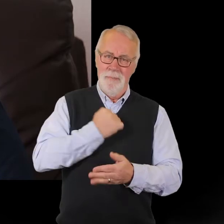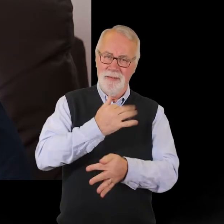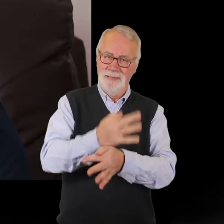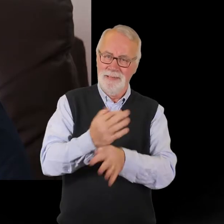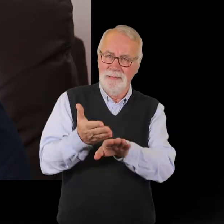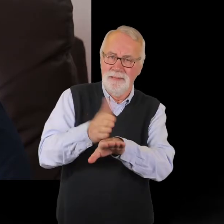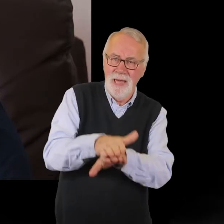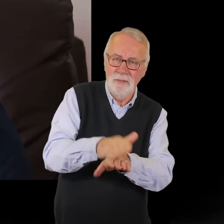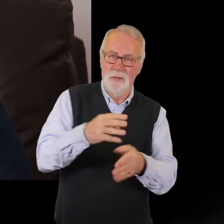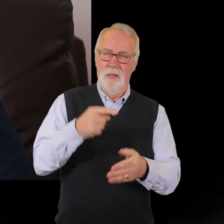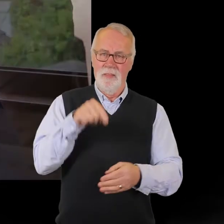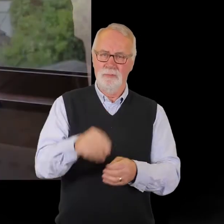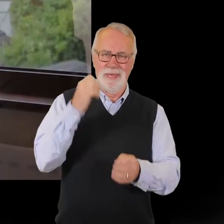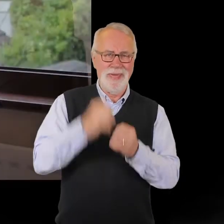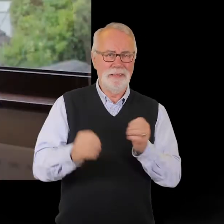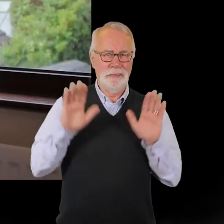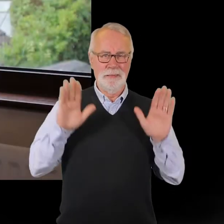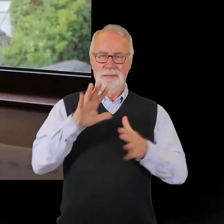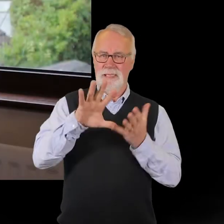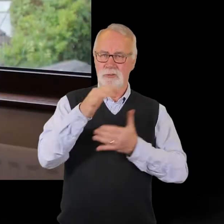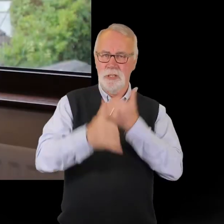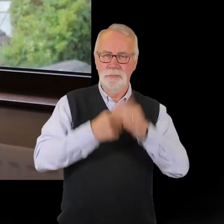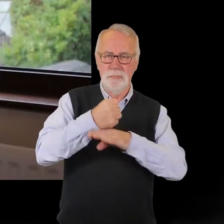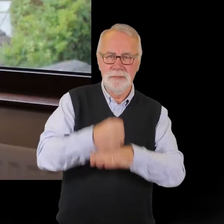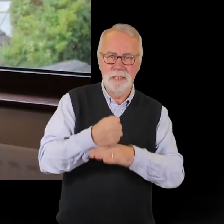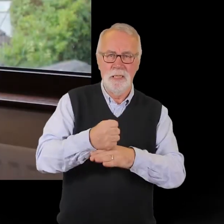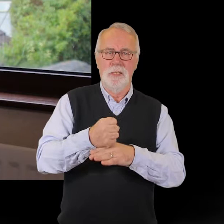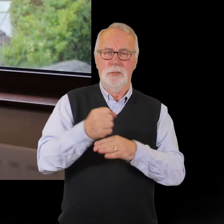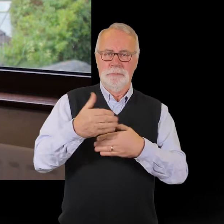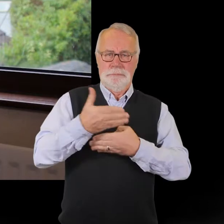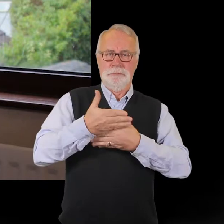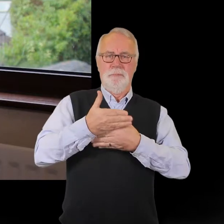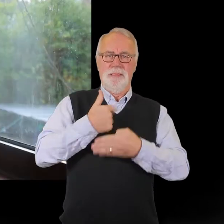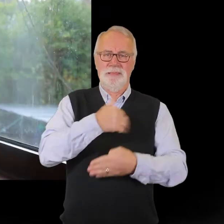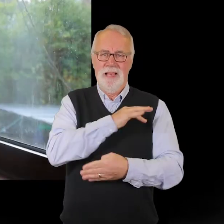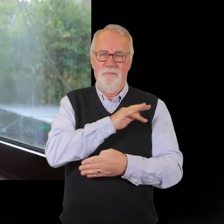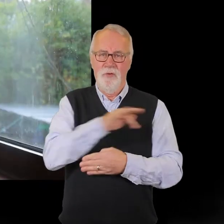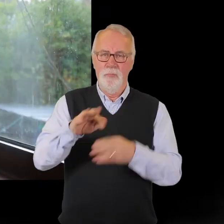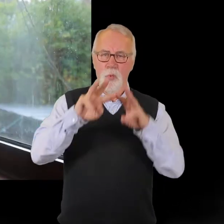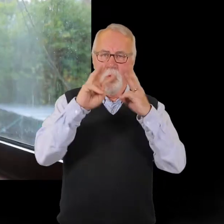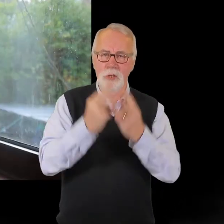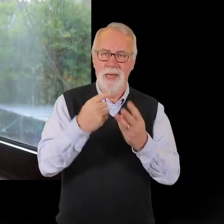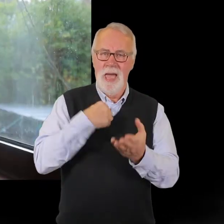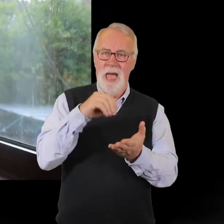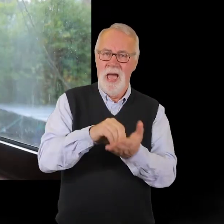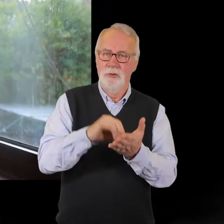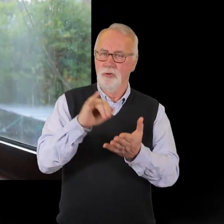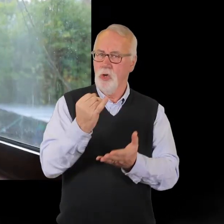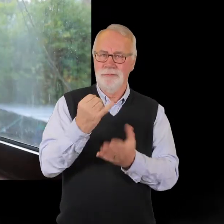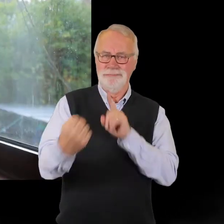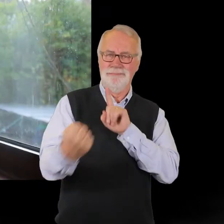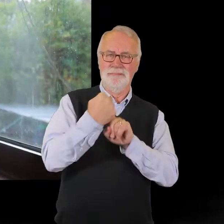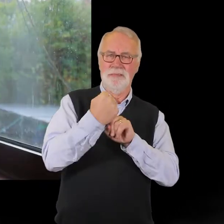basically just shutting myself away from the world. And I just hit rock bottom at that point. I had nowhere left to